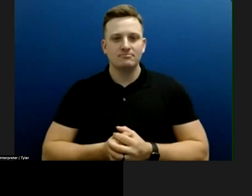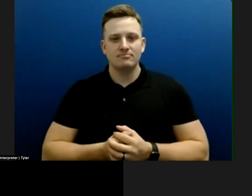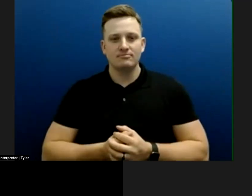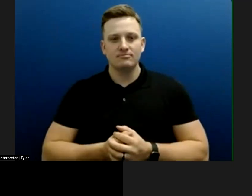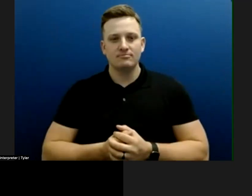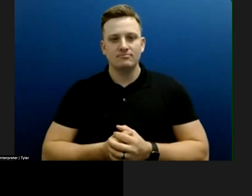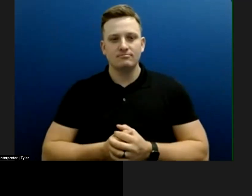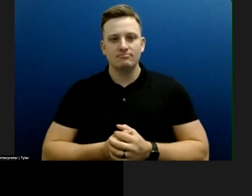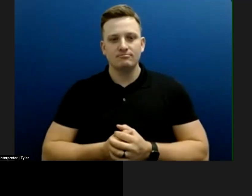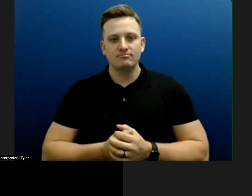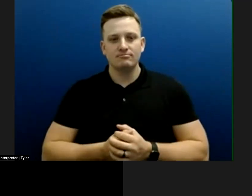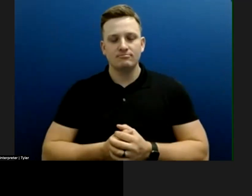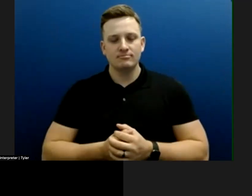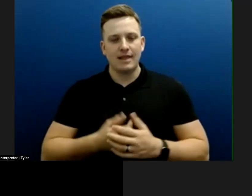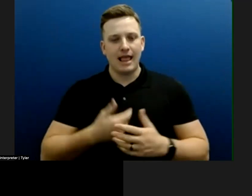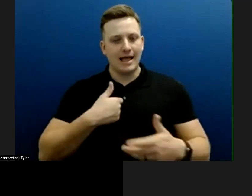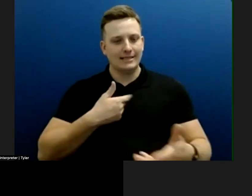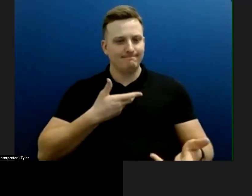not play with me.